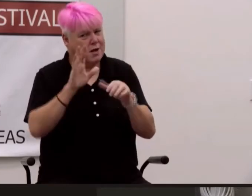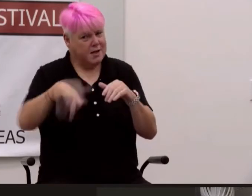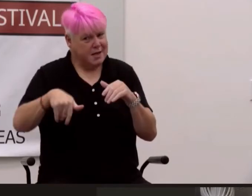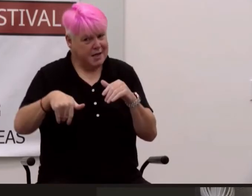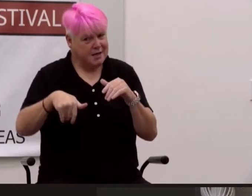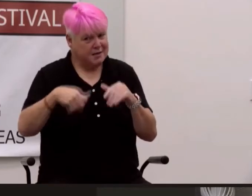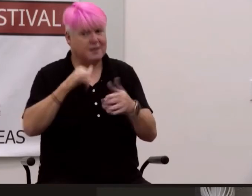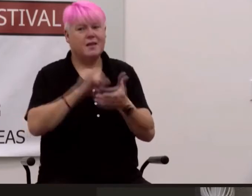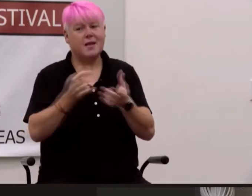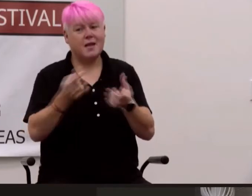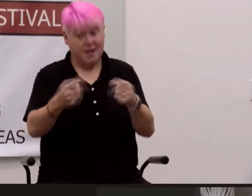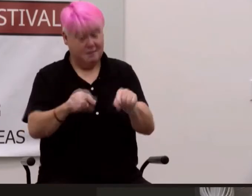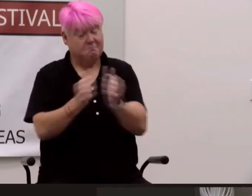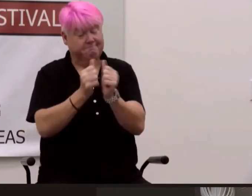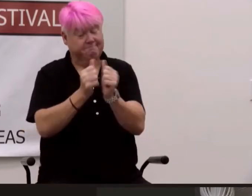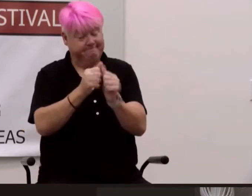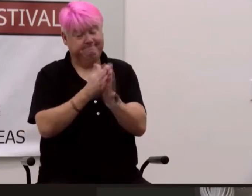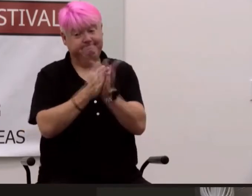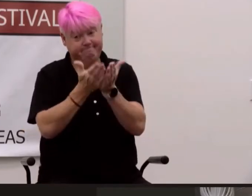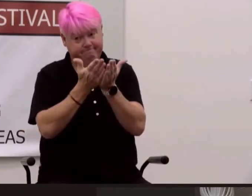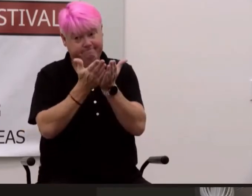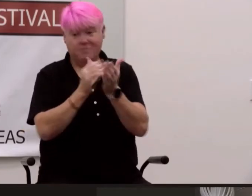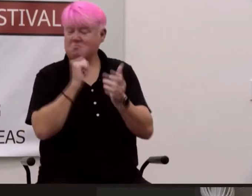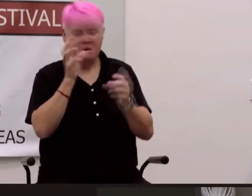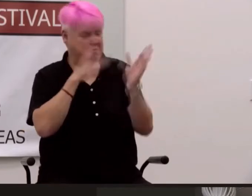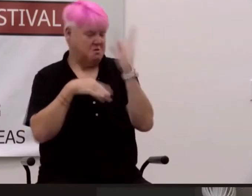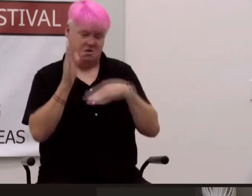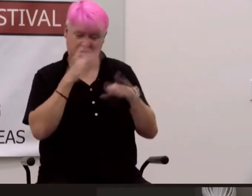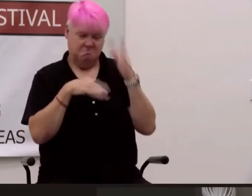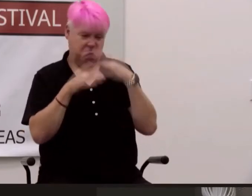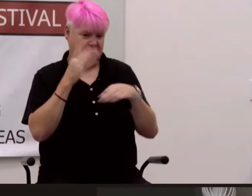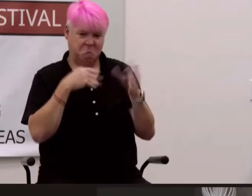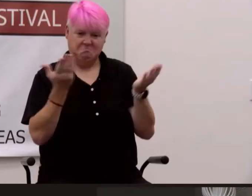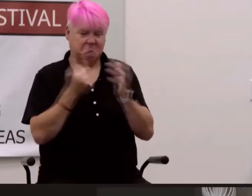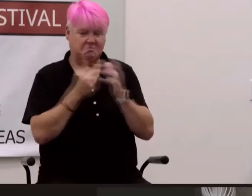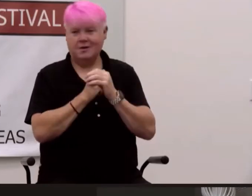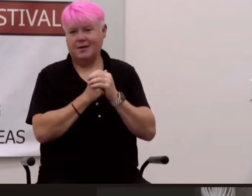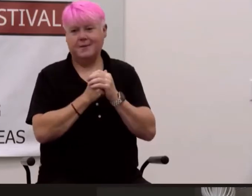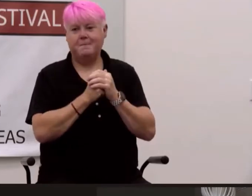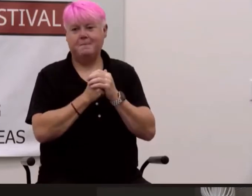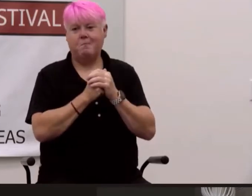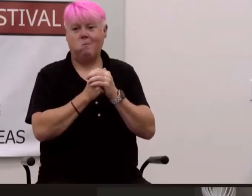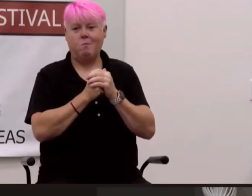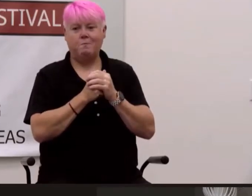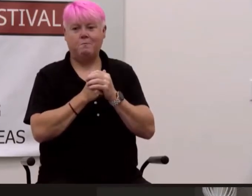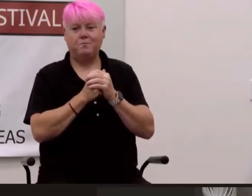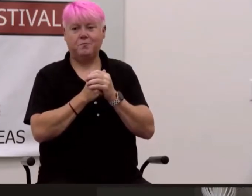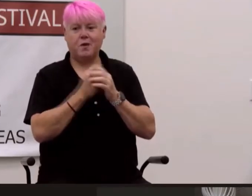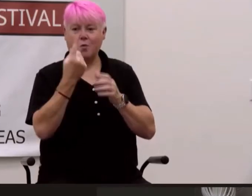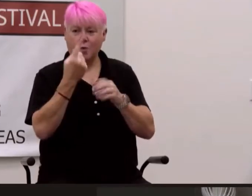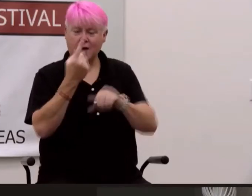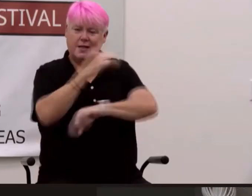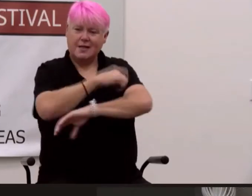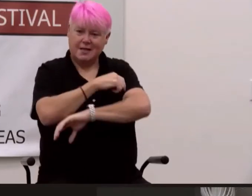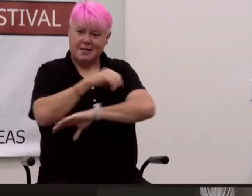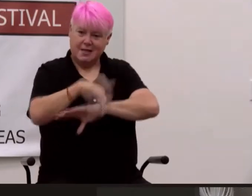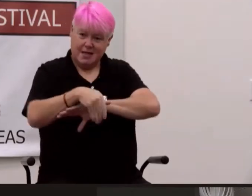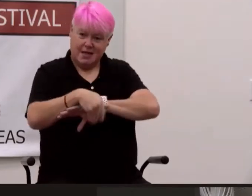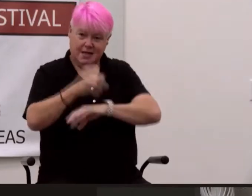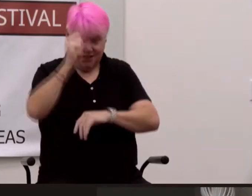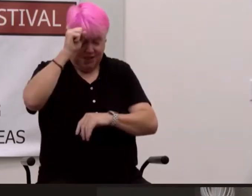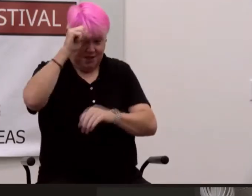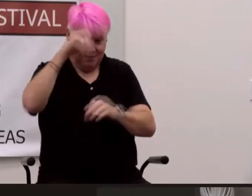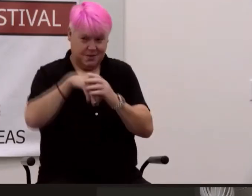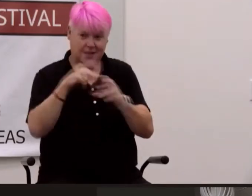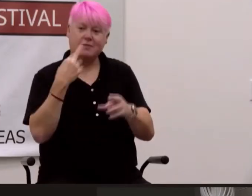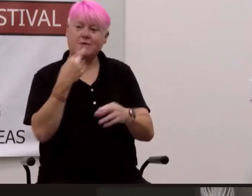with books, right? I wasn't worried. And anyways, one night Shane was in the restaurant cooking, as